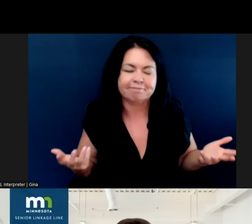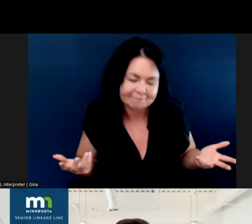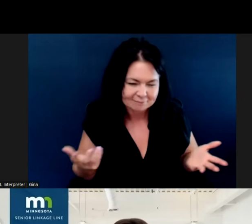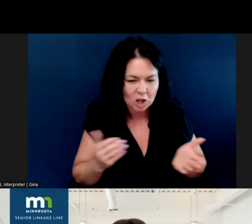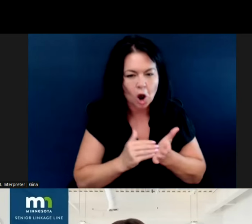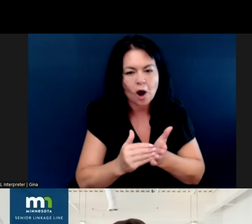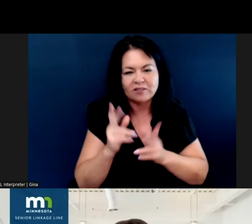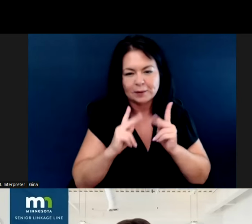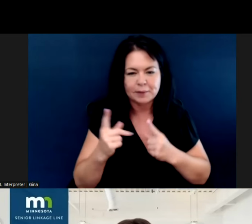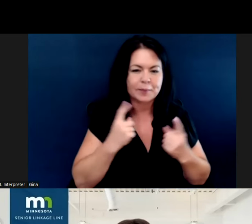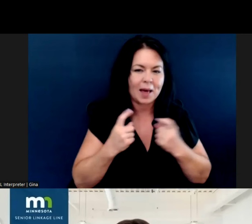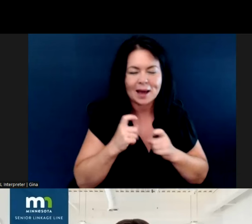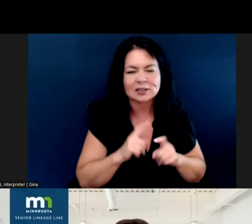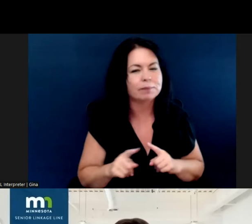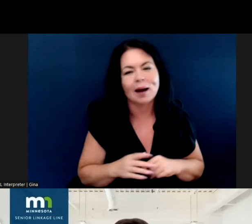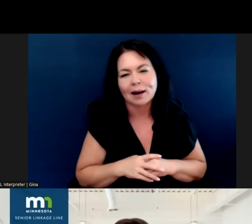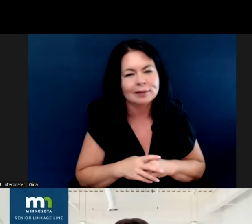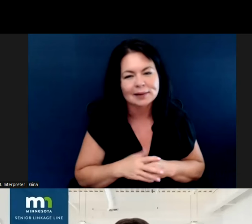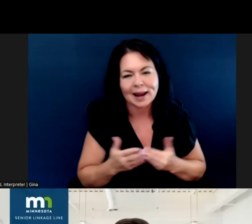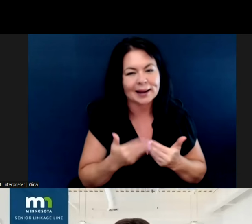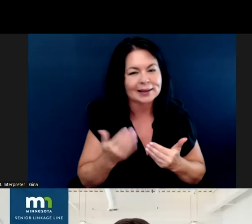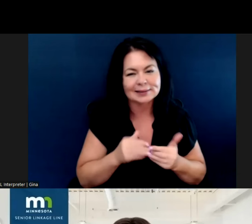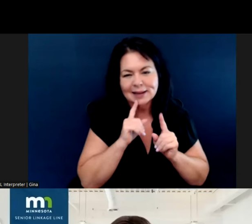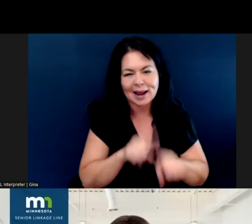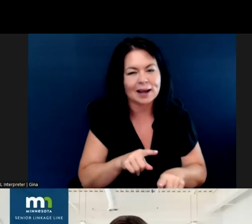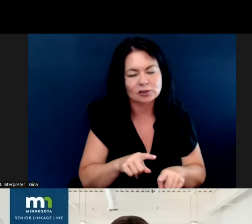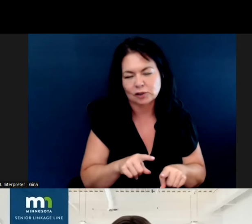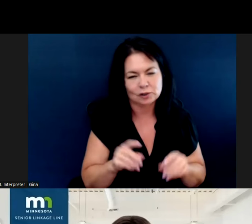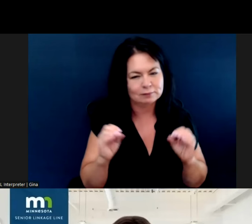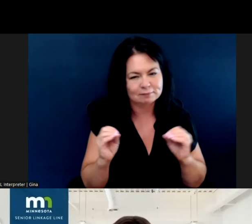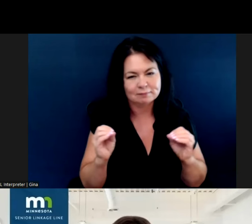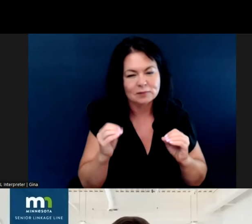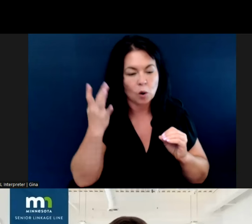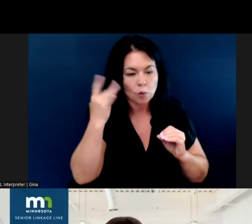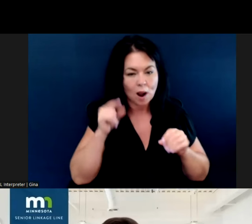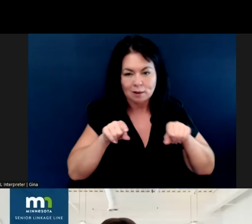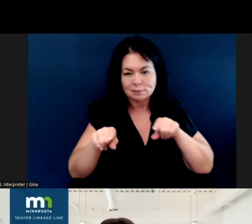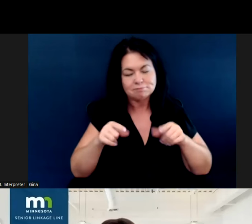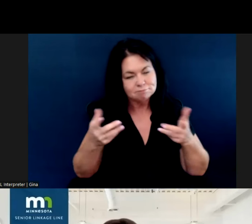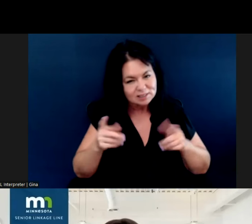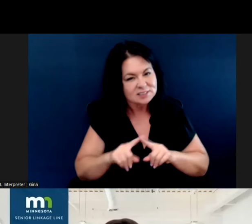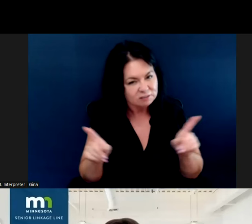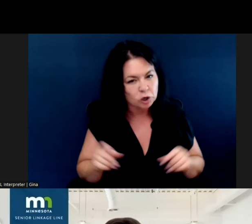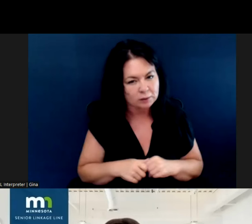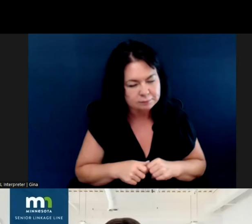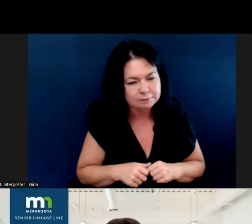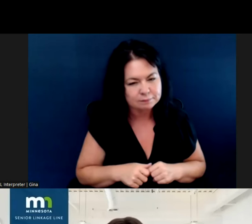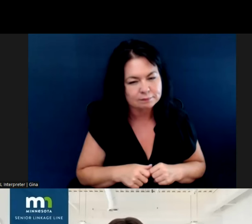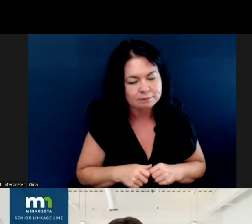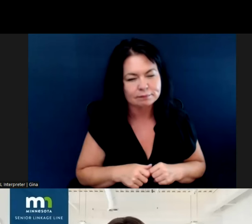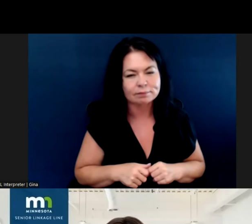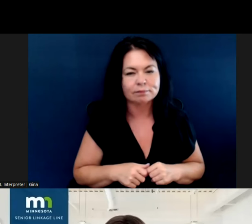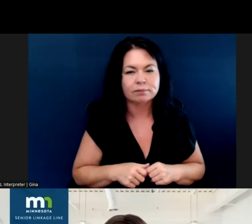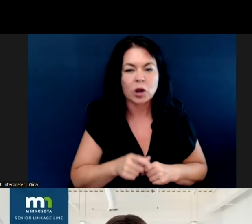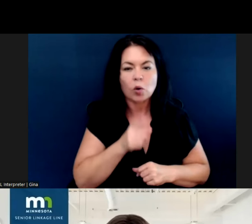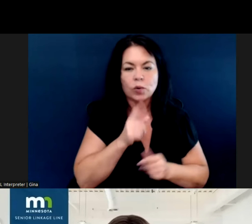there's no real easy answer for that because these two options are just different. So it's really based on